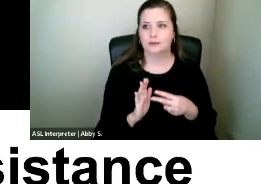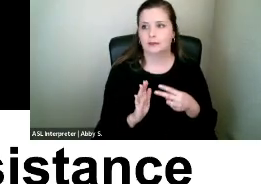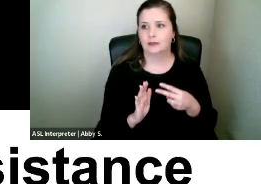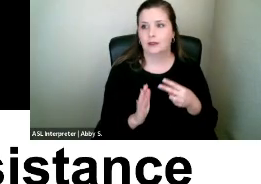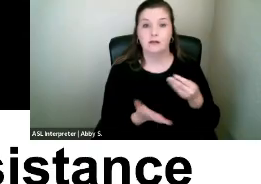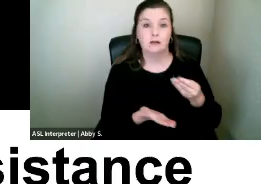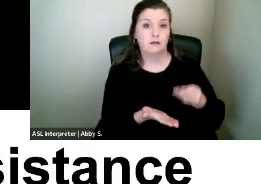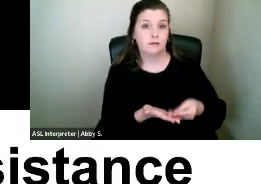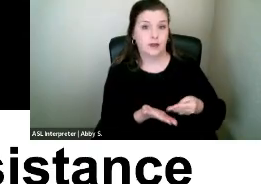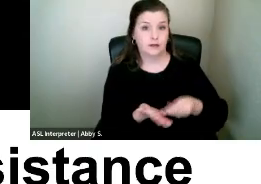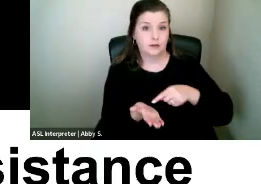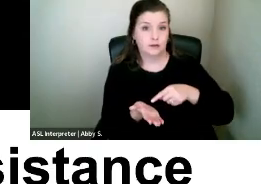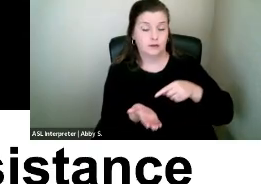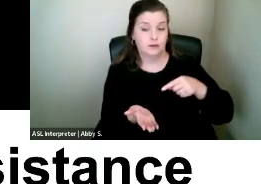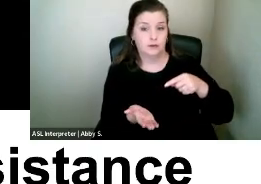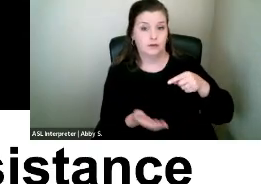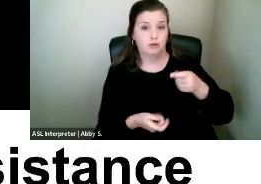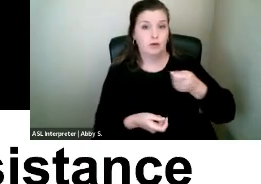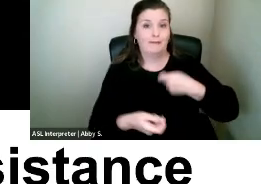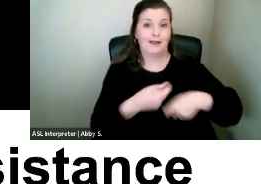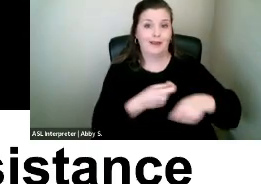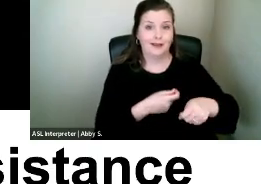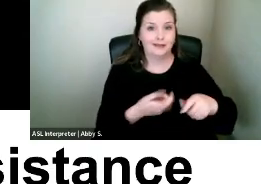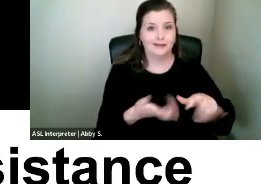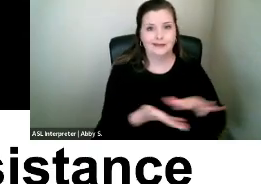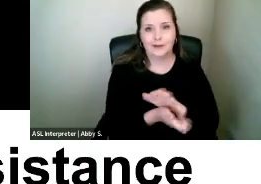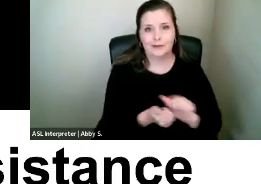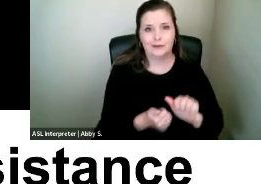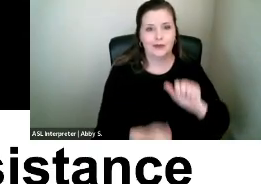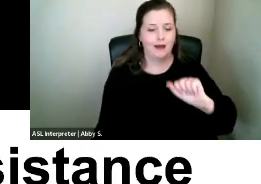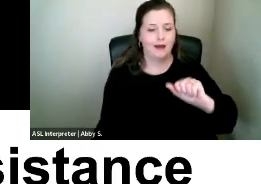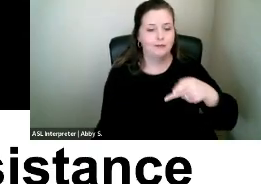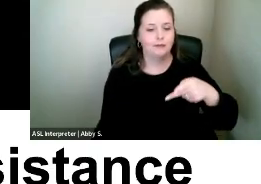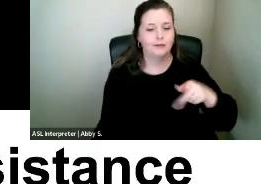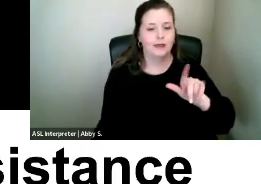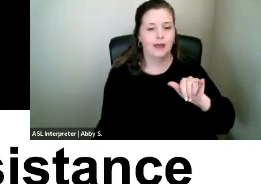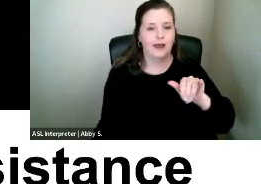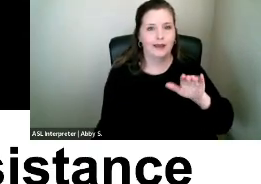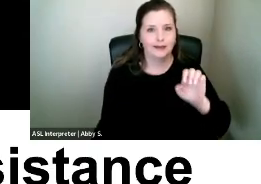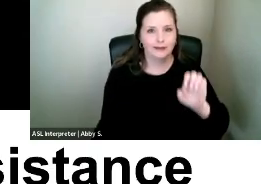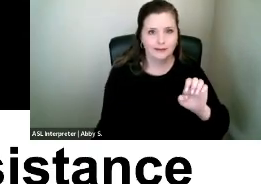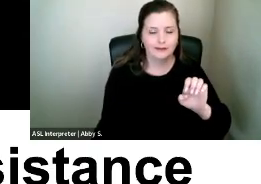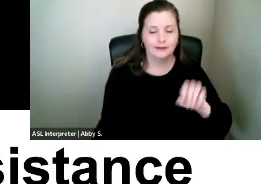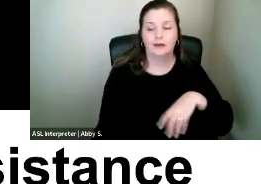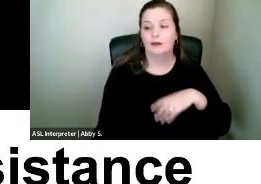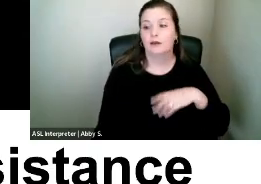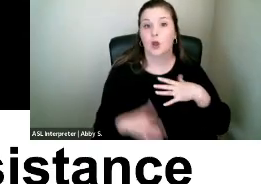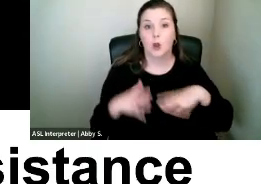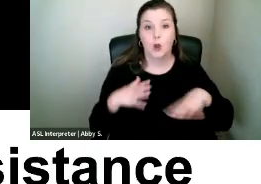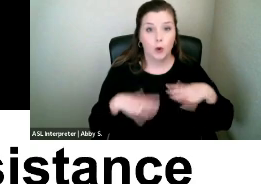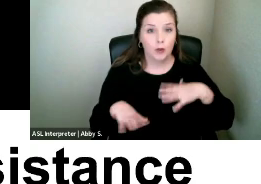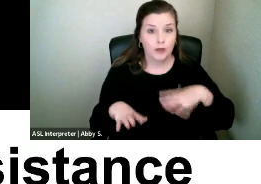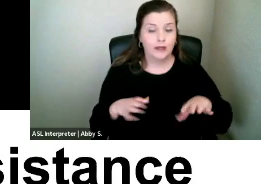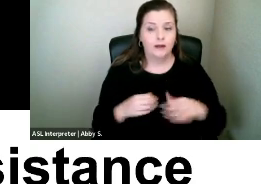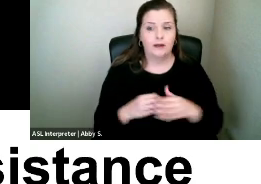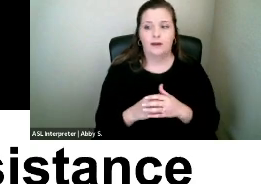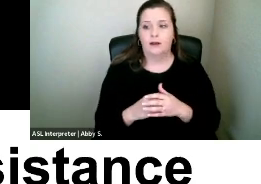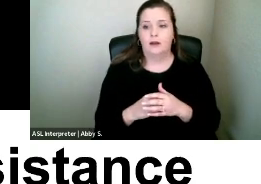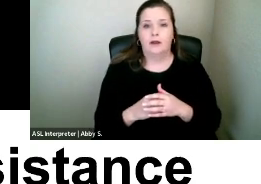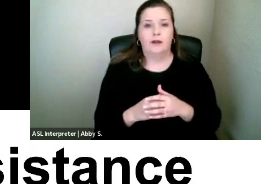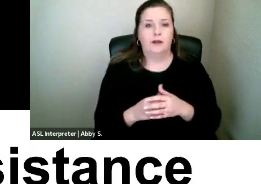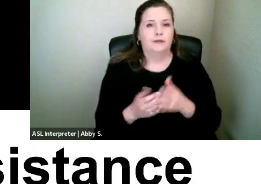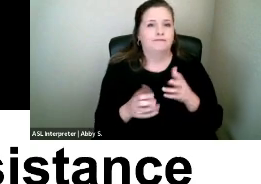to replace damaged appliances, clothing, furnishings,